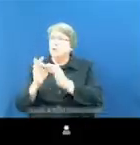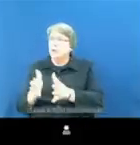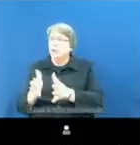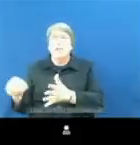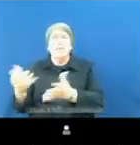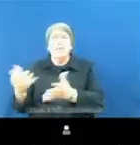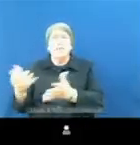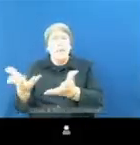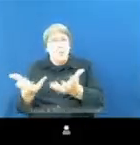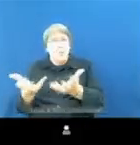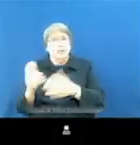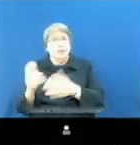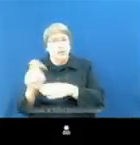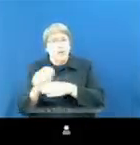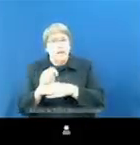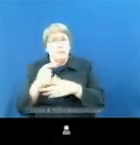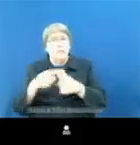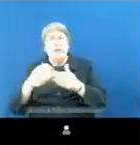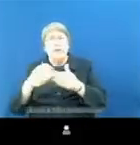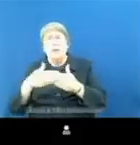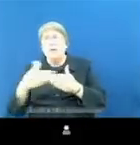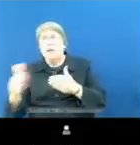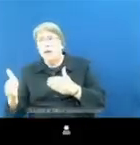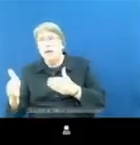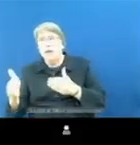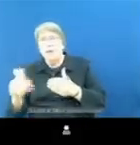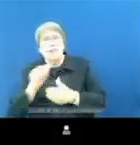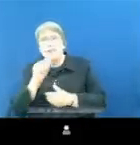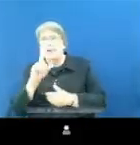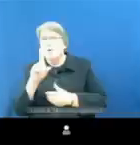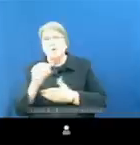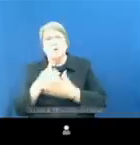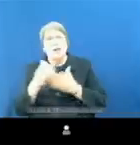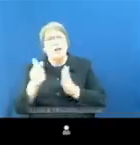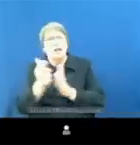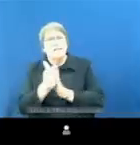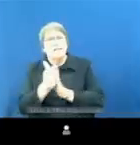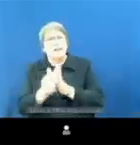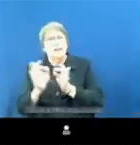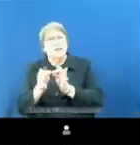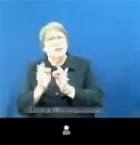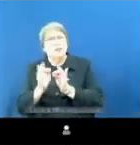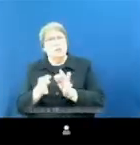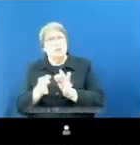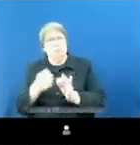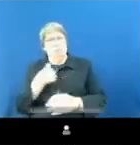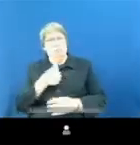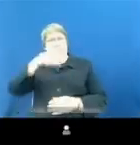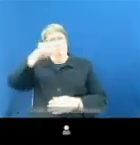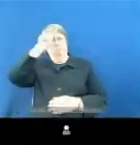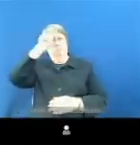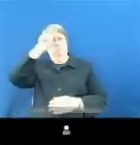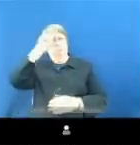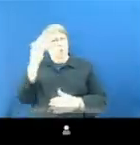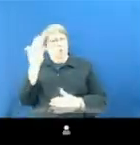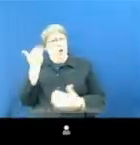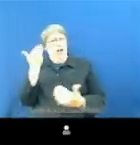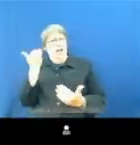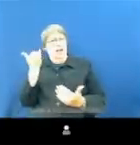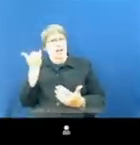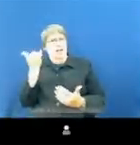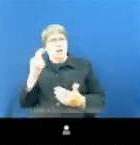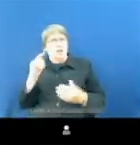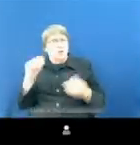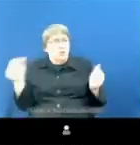legal interpreting. So we were wondering why. I mean, is it too scary? Is there too